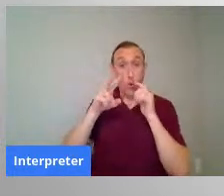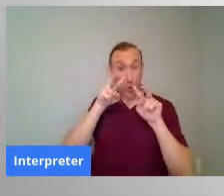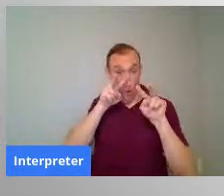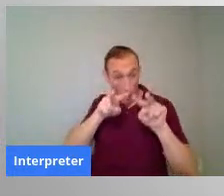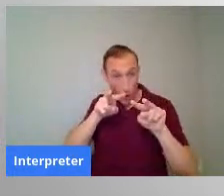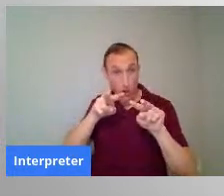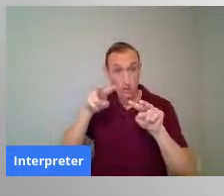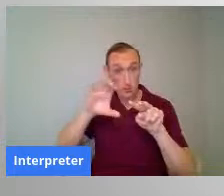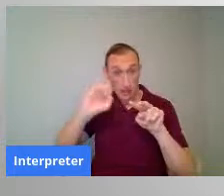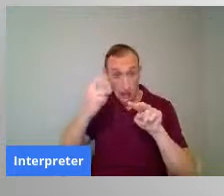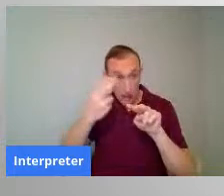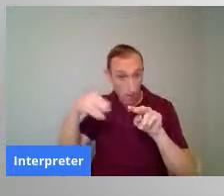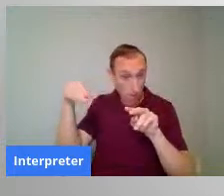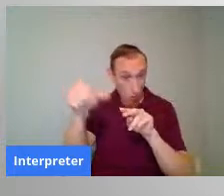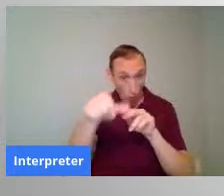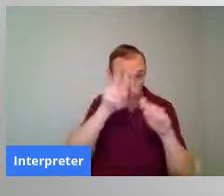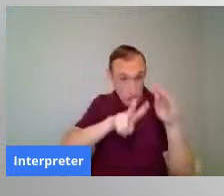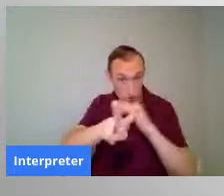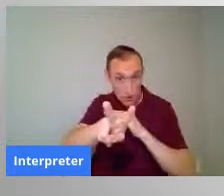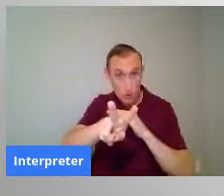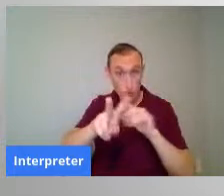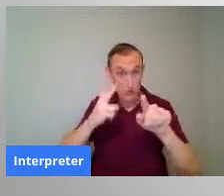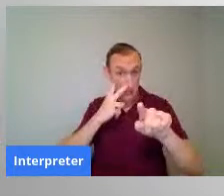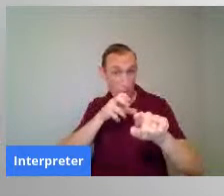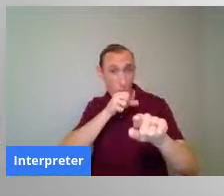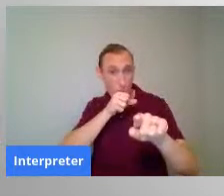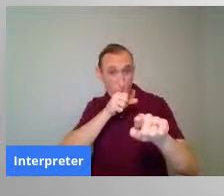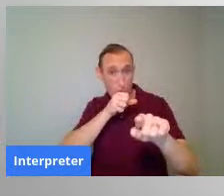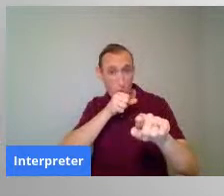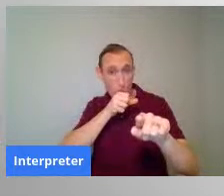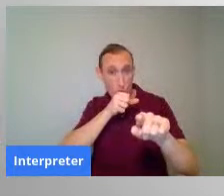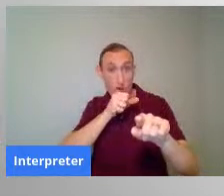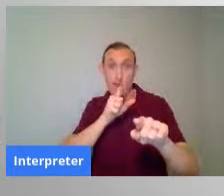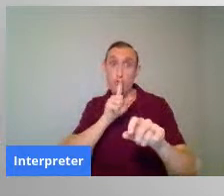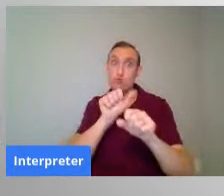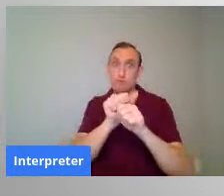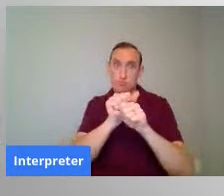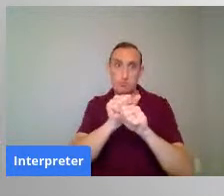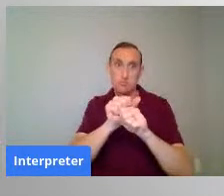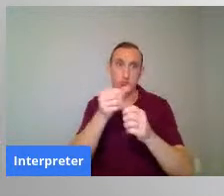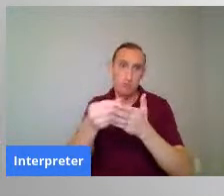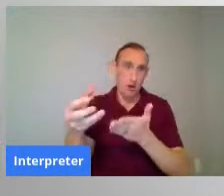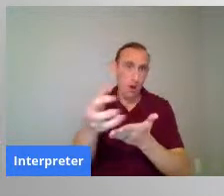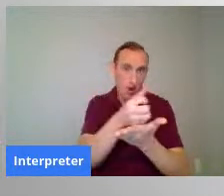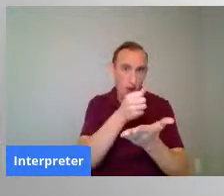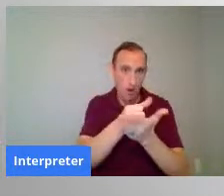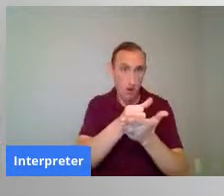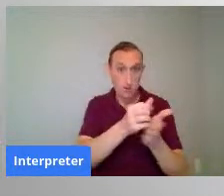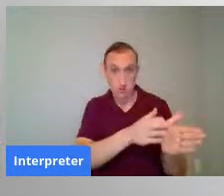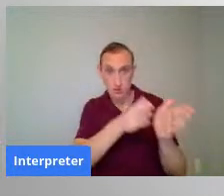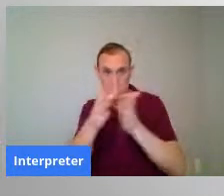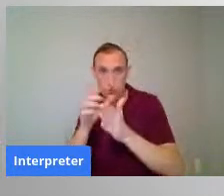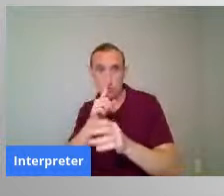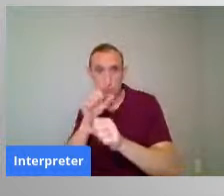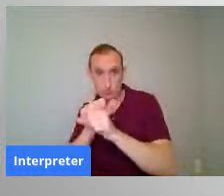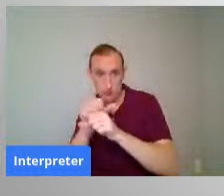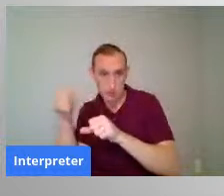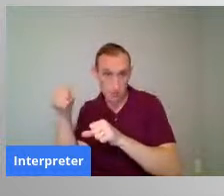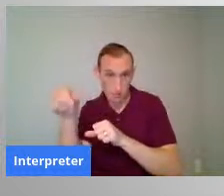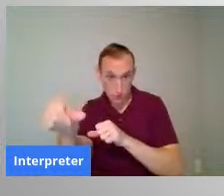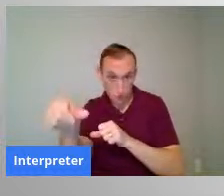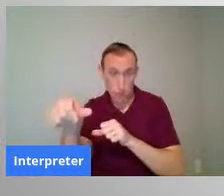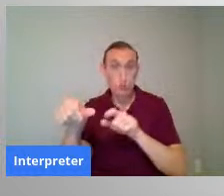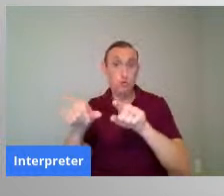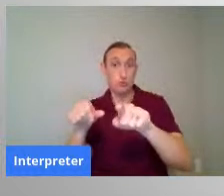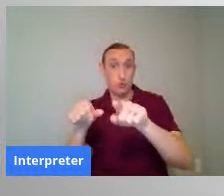projection, what's in orange here, this is all actual revenues, and this is all actual expenditures. And